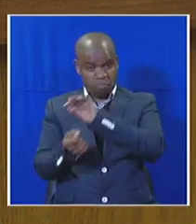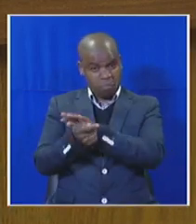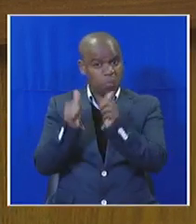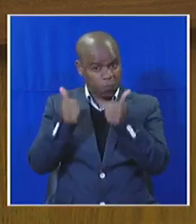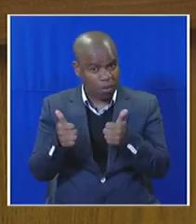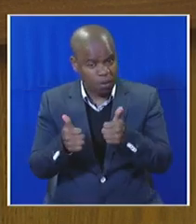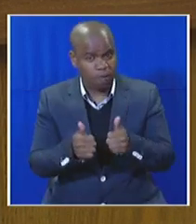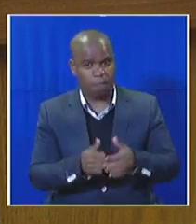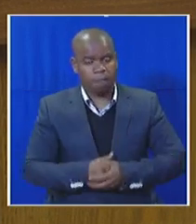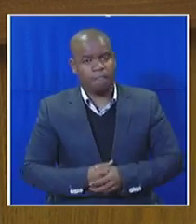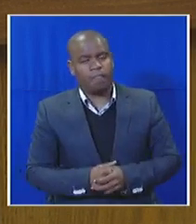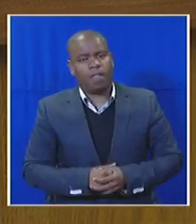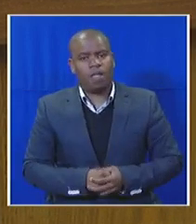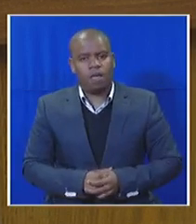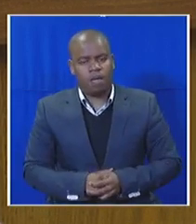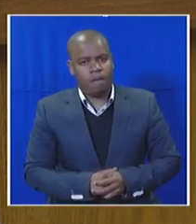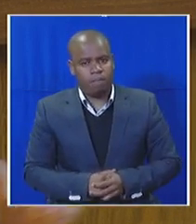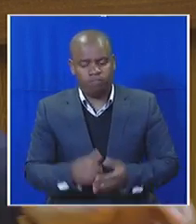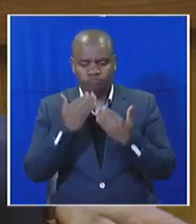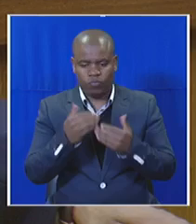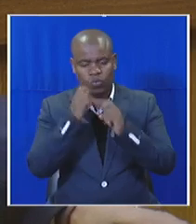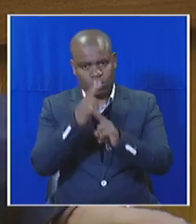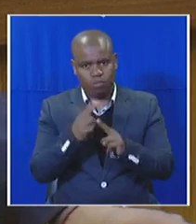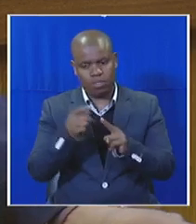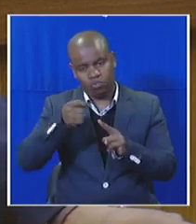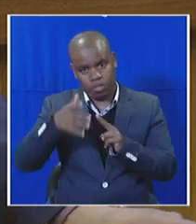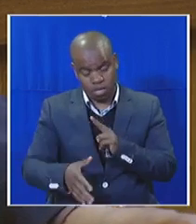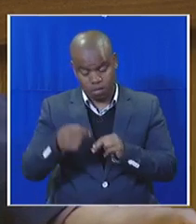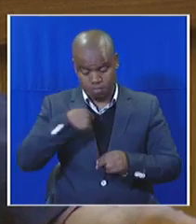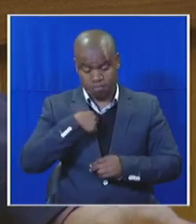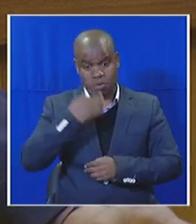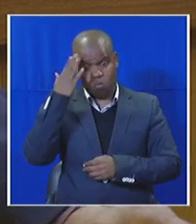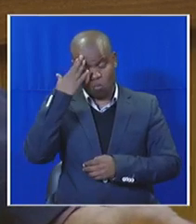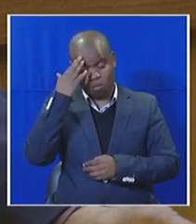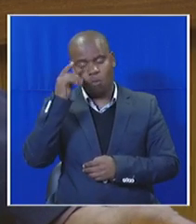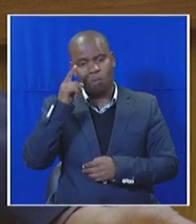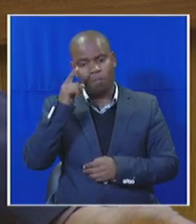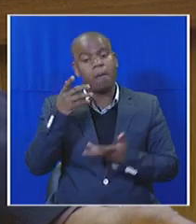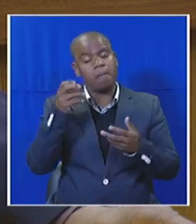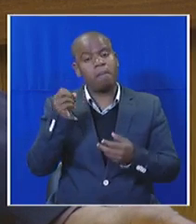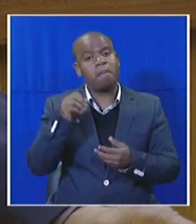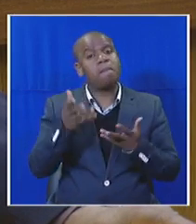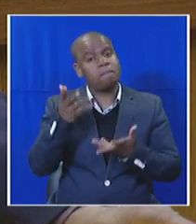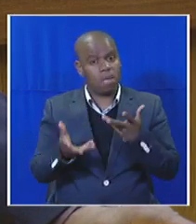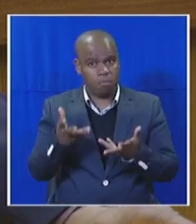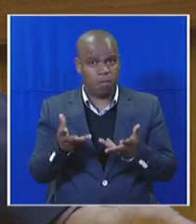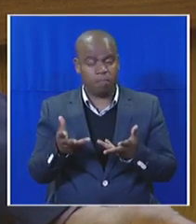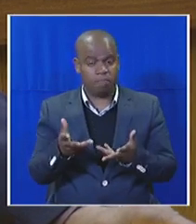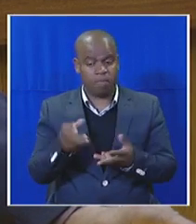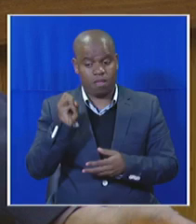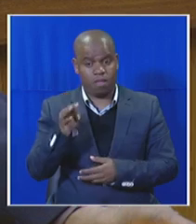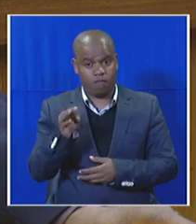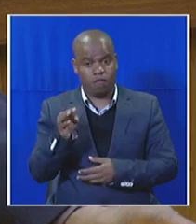you, Honorable Speaker. I know that many people, when they talk